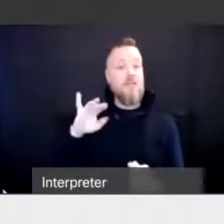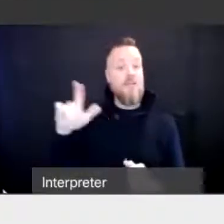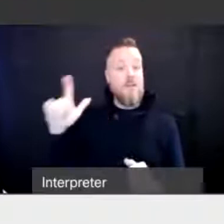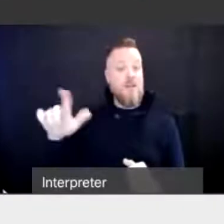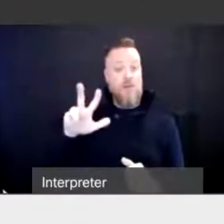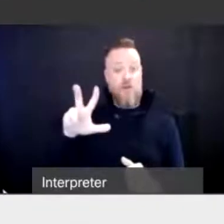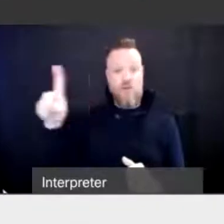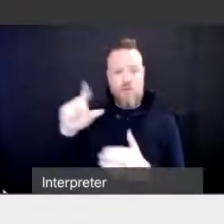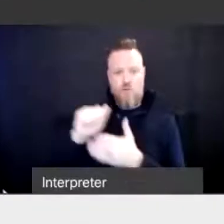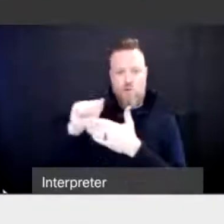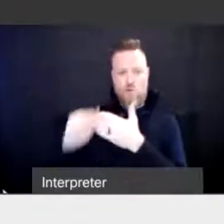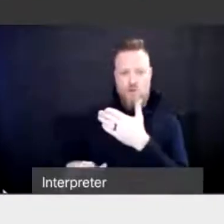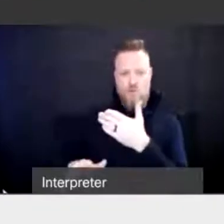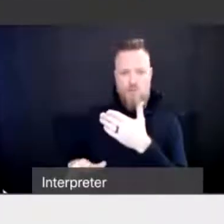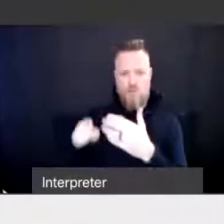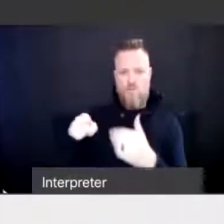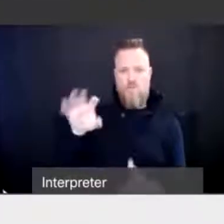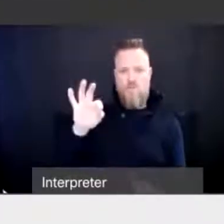Leavenworth